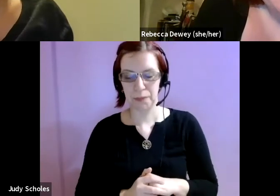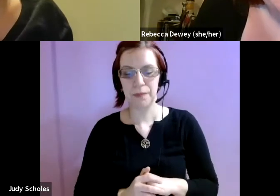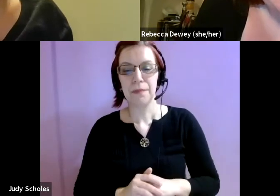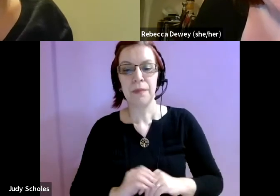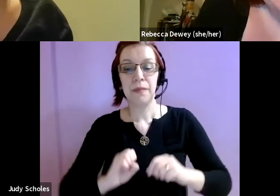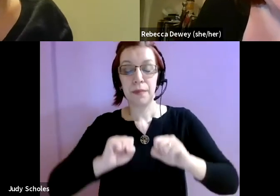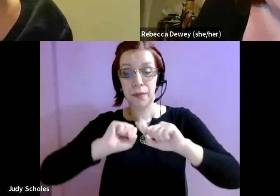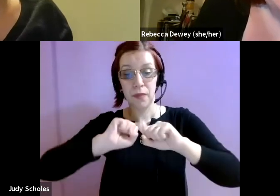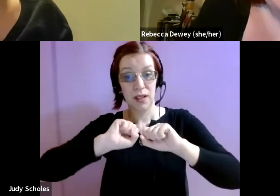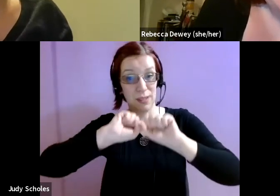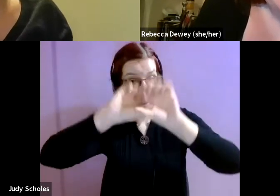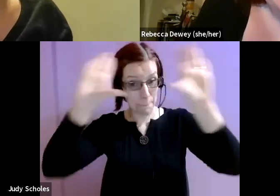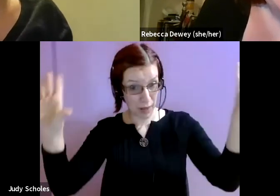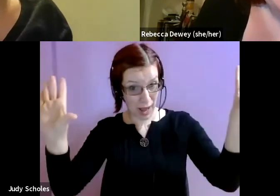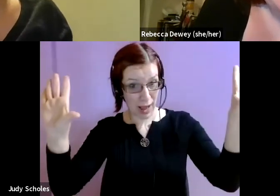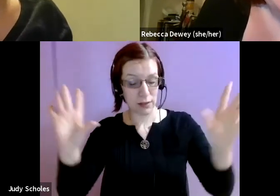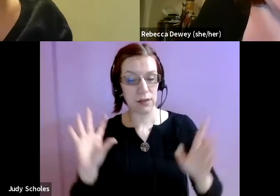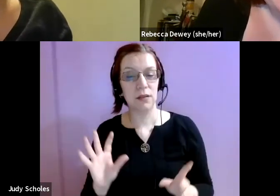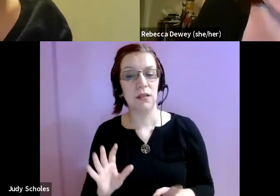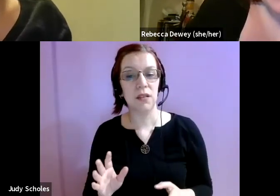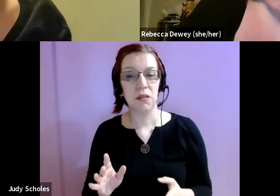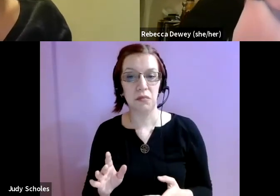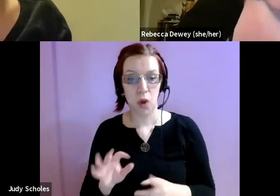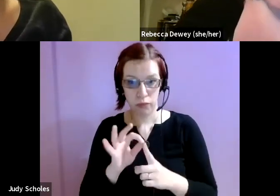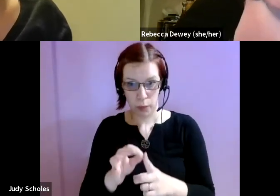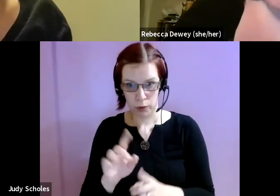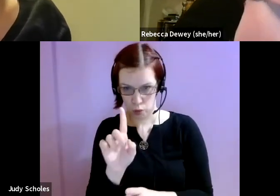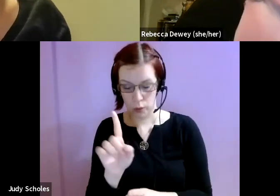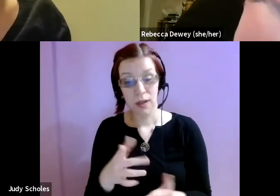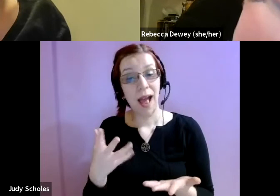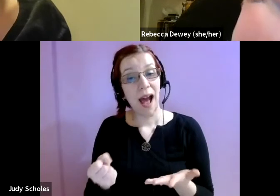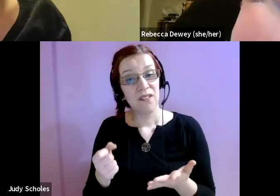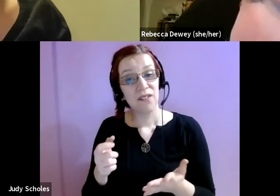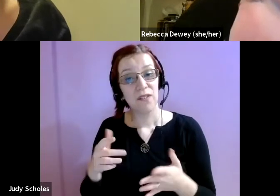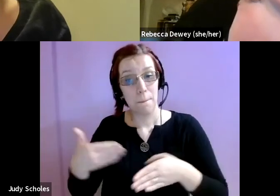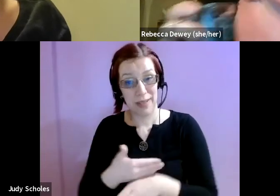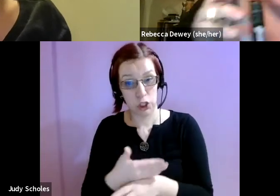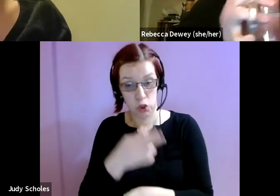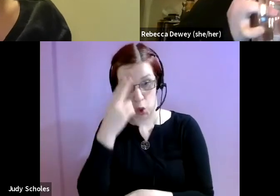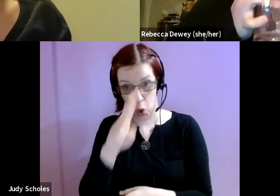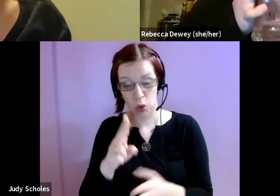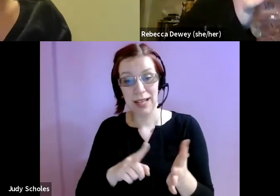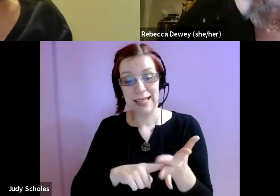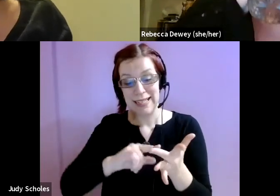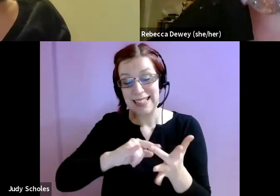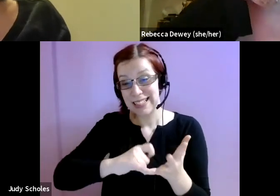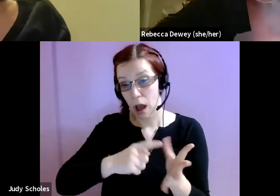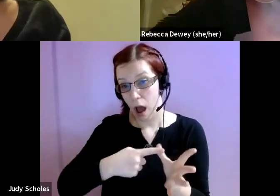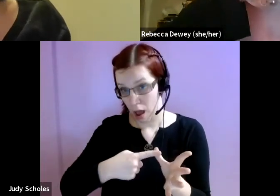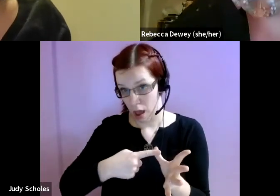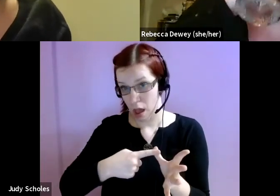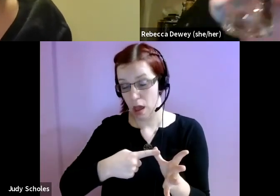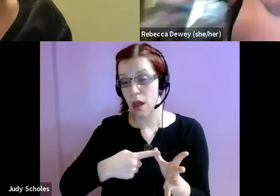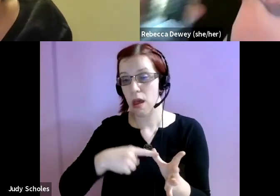proposing to, in fact, there's a mission called LISA, the Laser Interferometer Space Antenna, which would